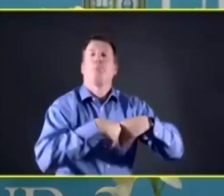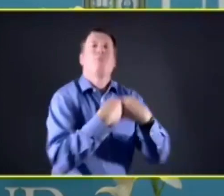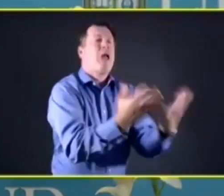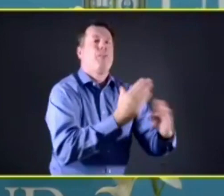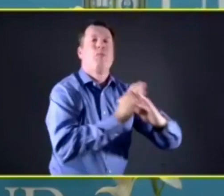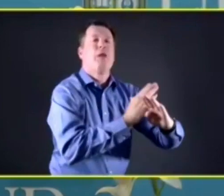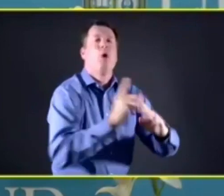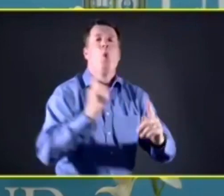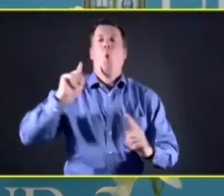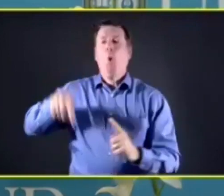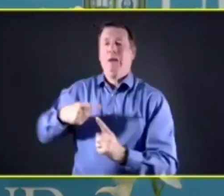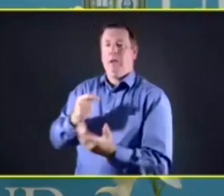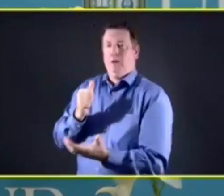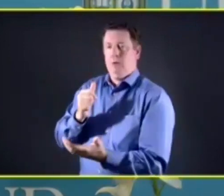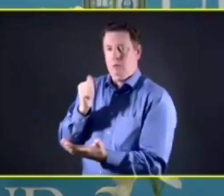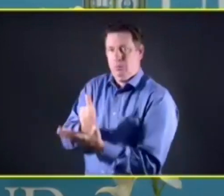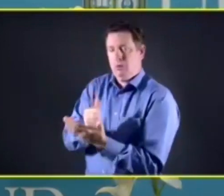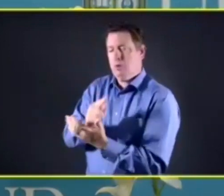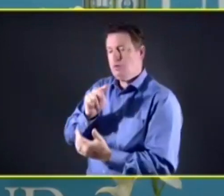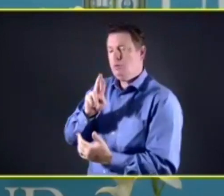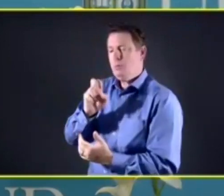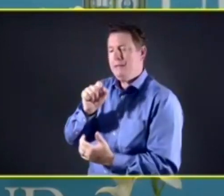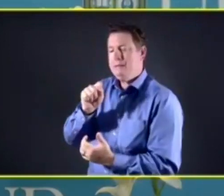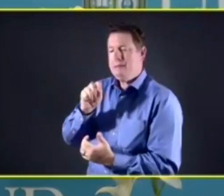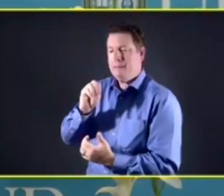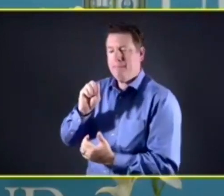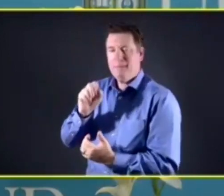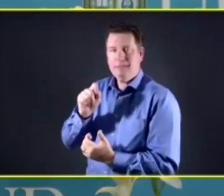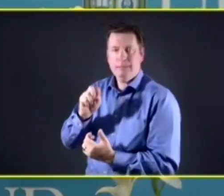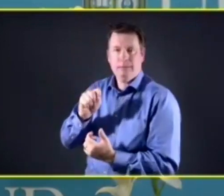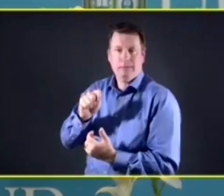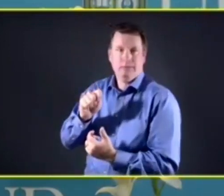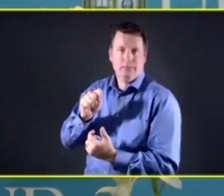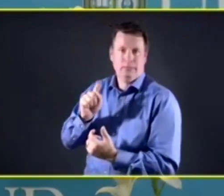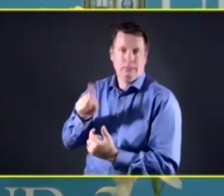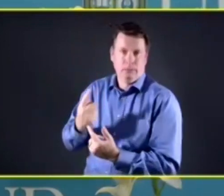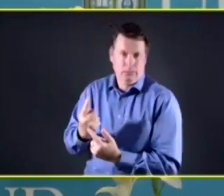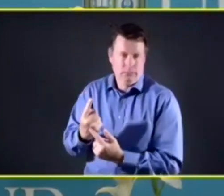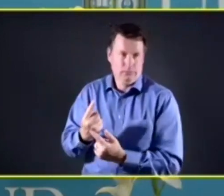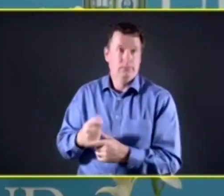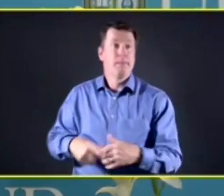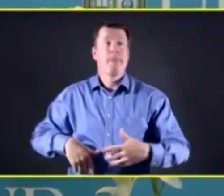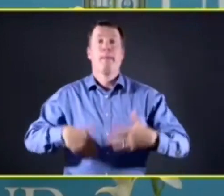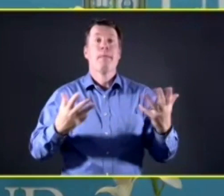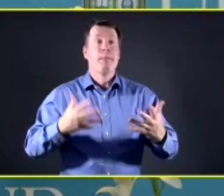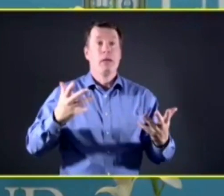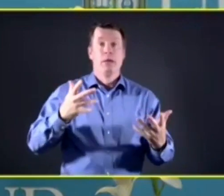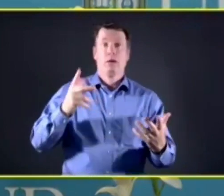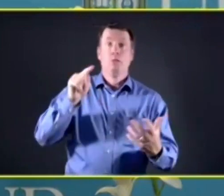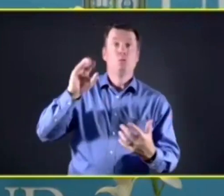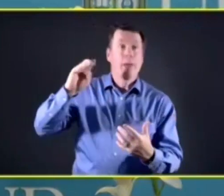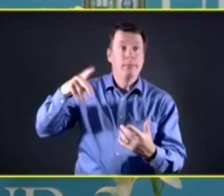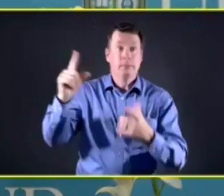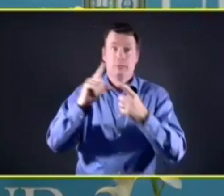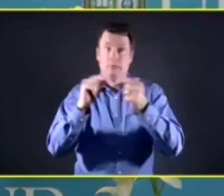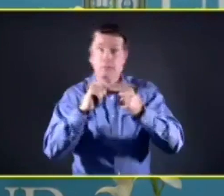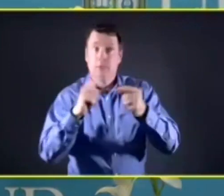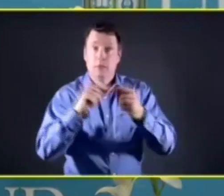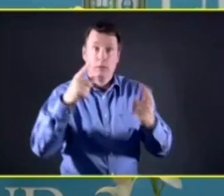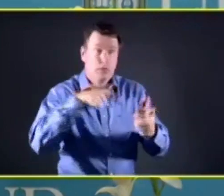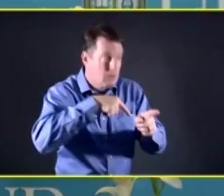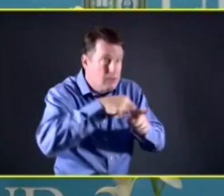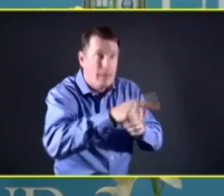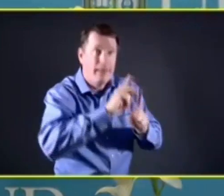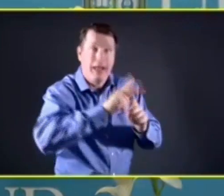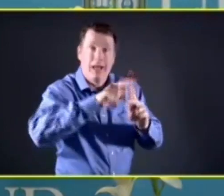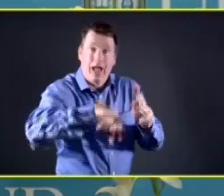Somebody perhaps, a lot of your viewers may be quarantined at home because they were exposed to somebody. Wouldn't it be good that they could